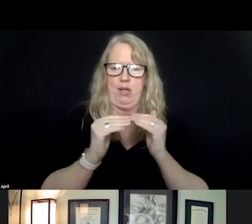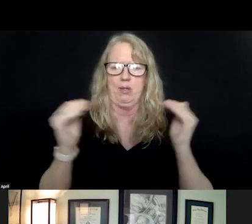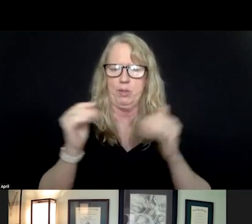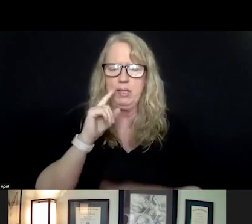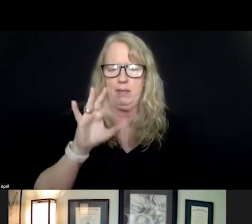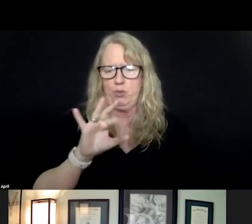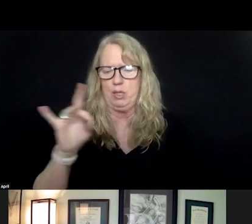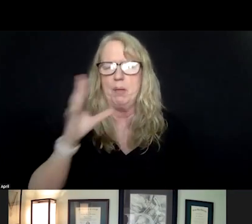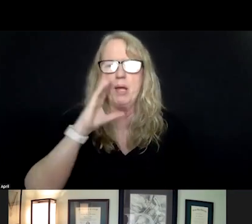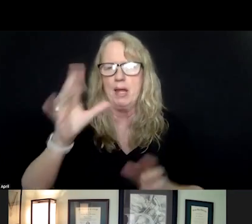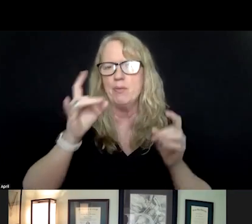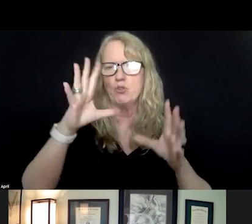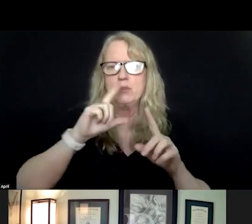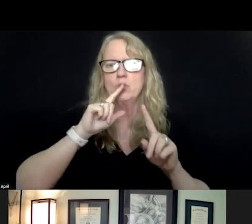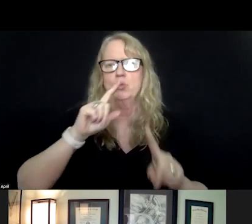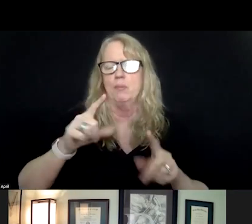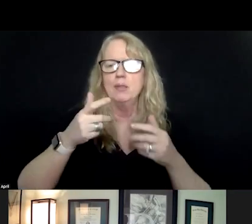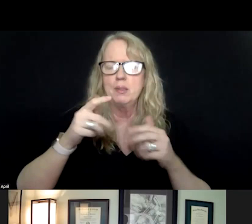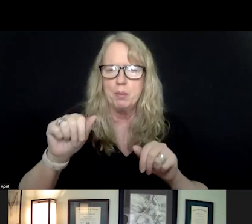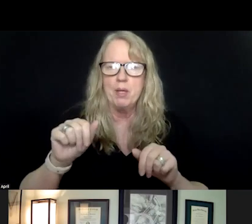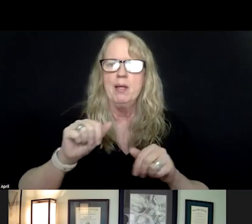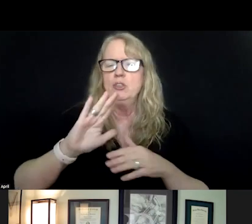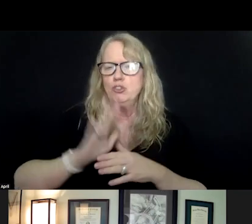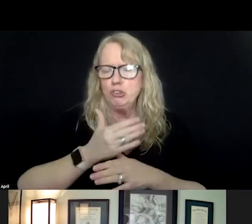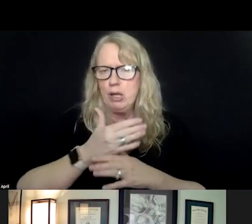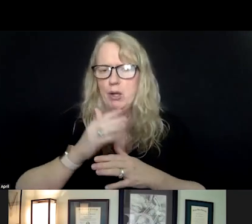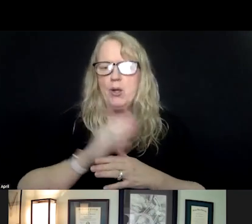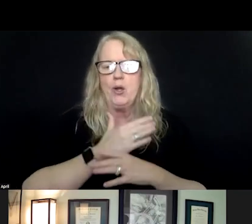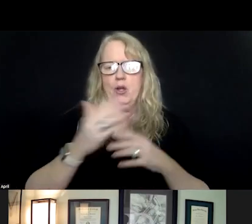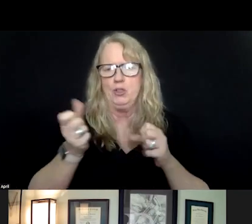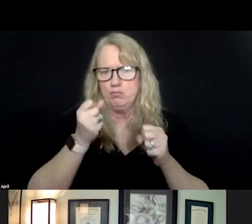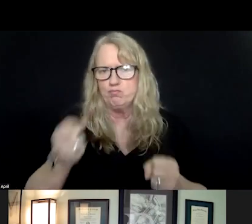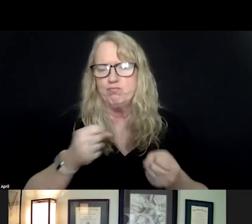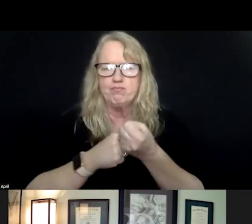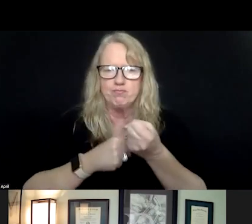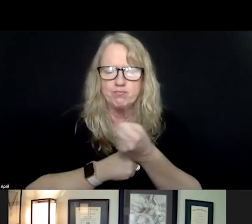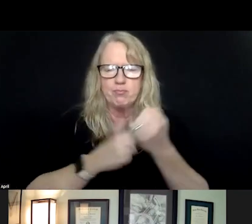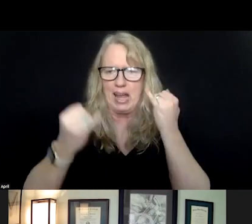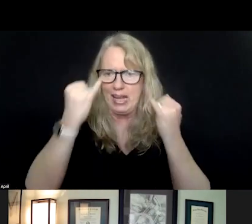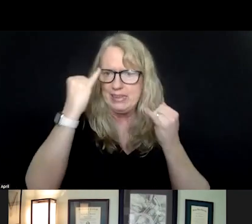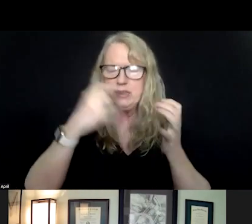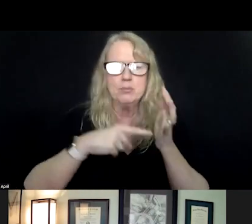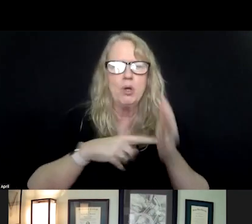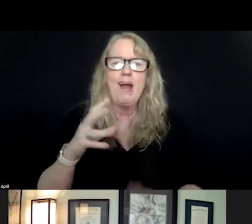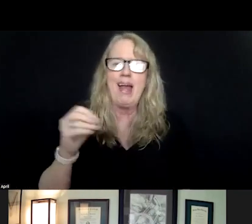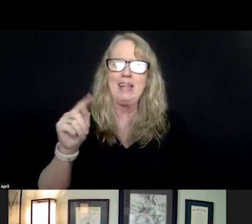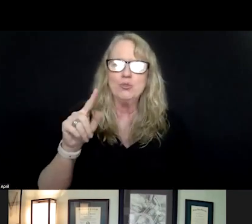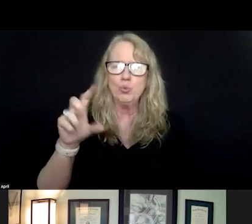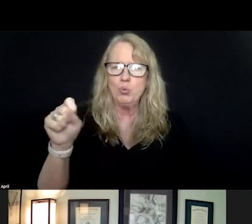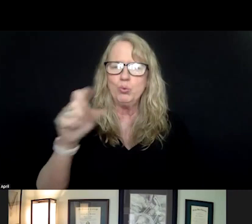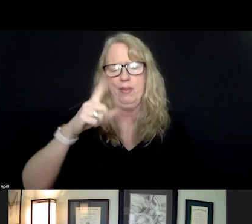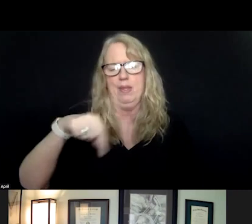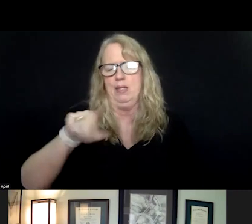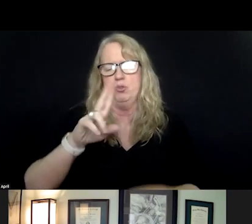and crisis response efforts, including sharing concrete strategies, models, and tools that they are